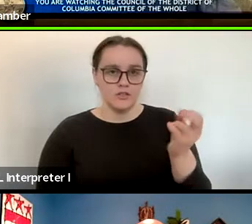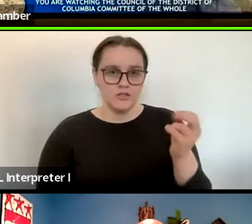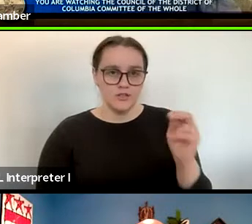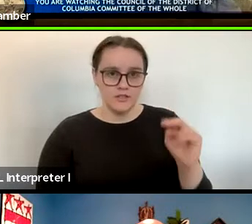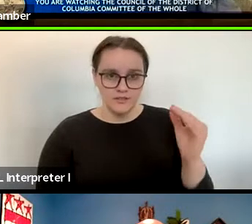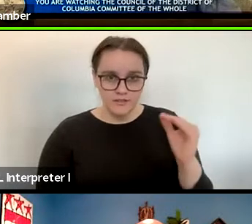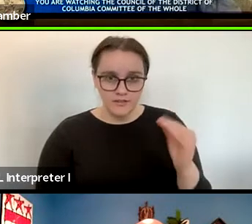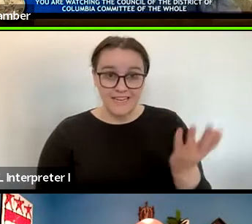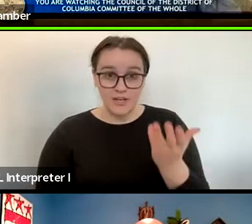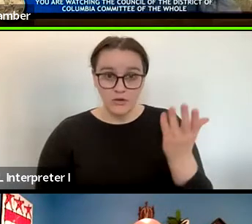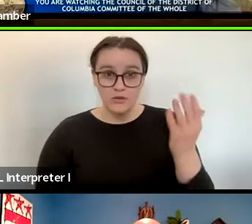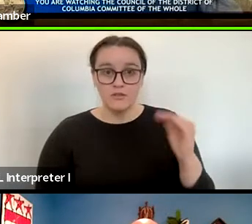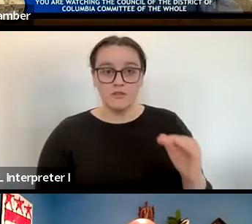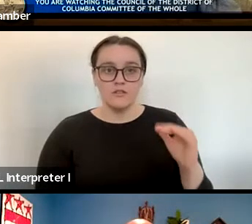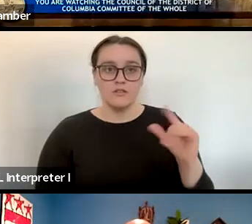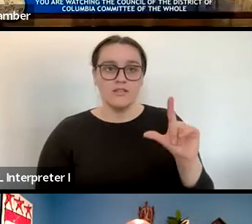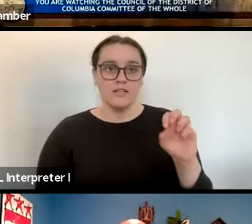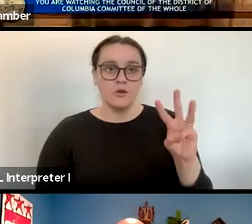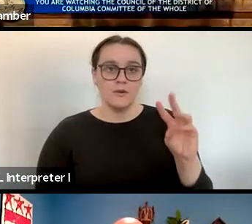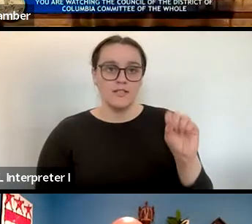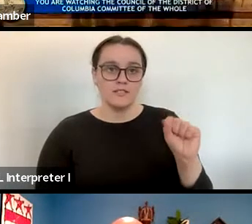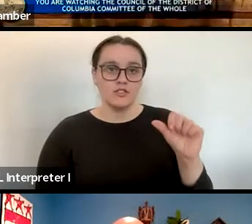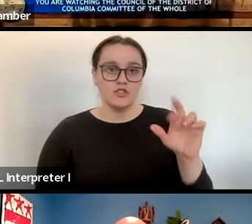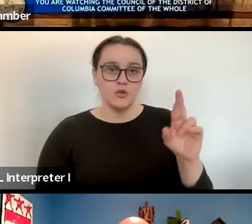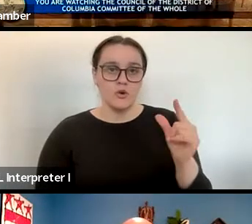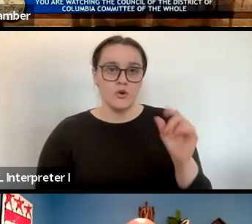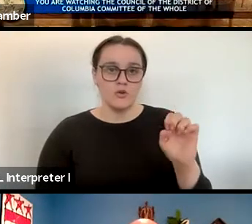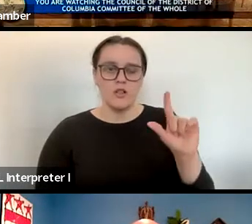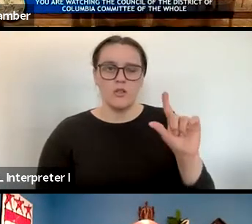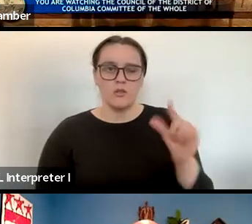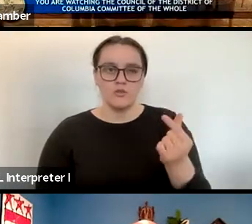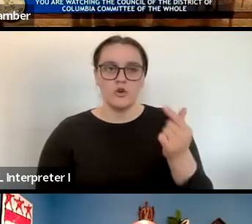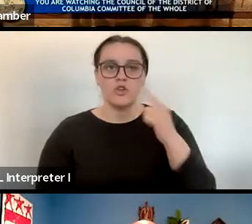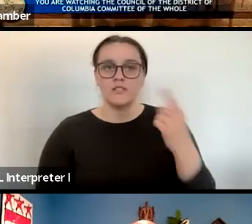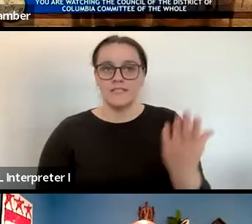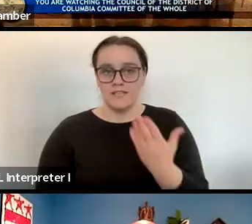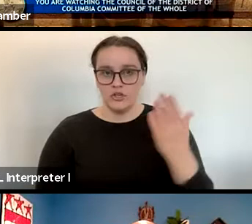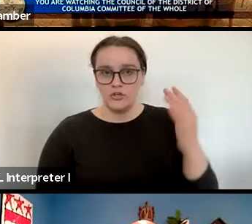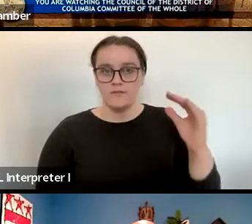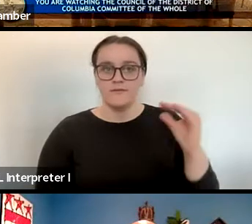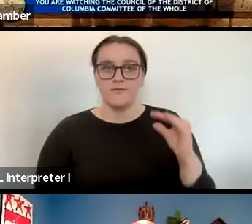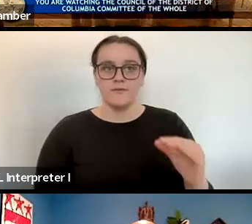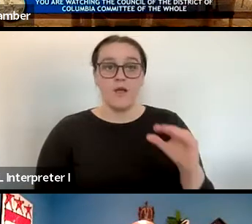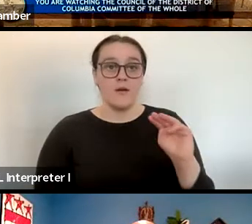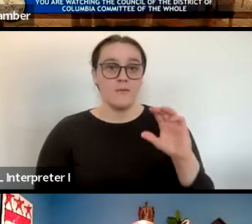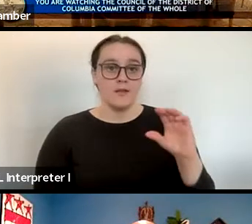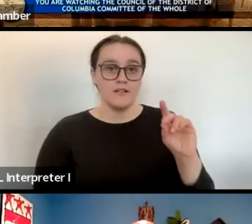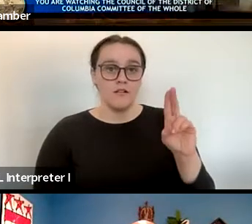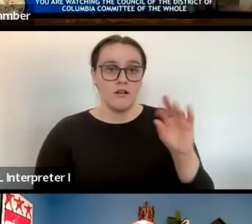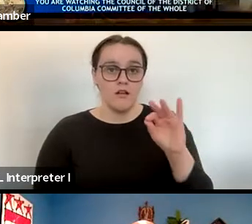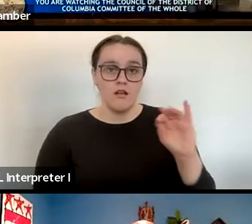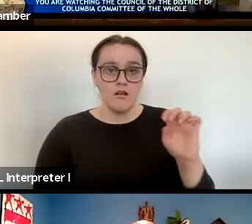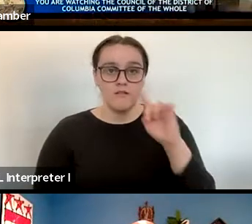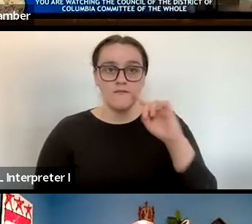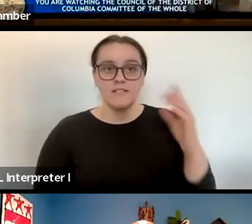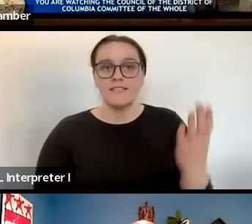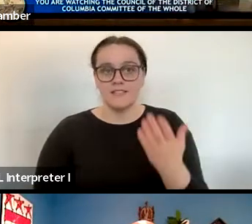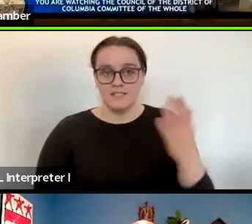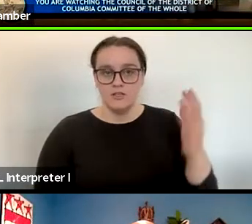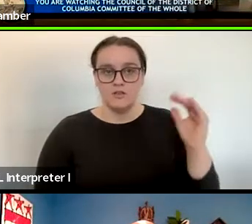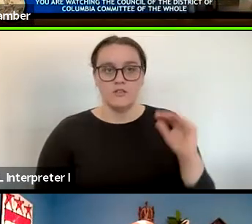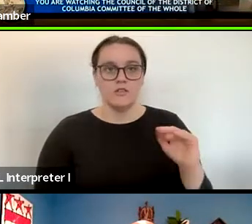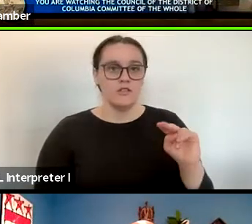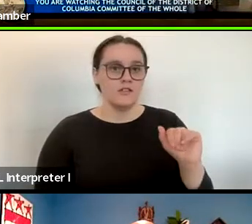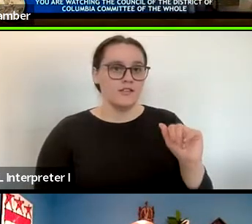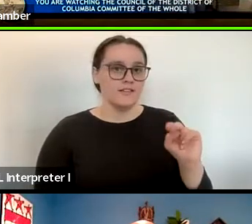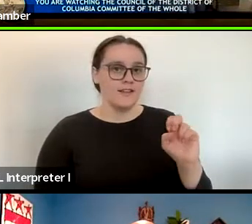Lewis George. Here. Councilmember McDuffie. Here. Councilmember Nadeau.